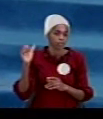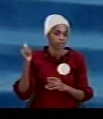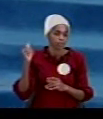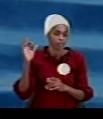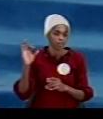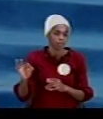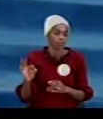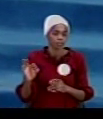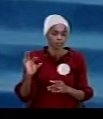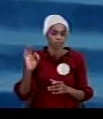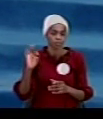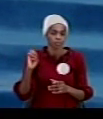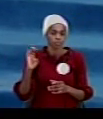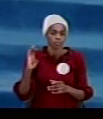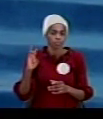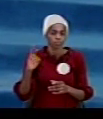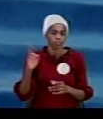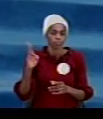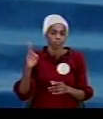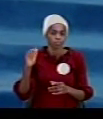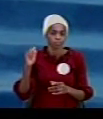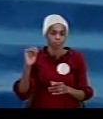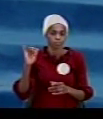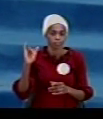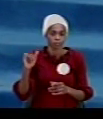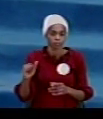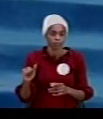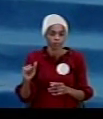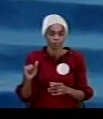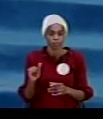that I first of all